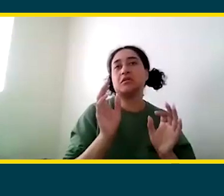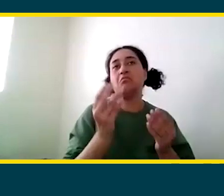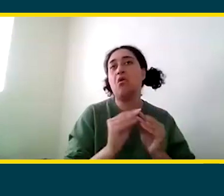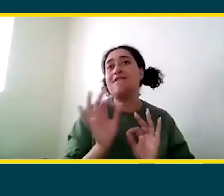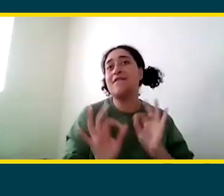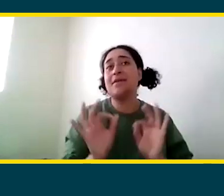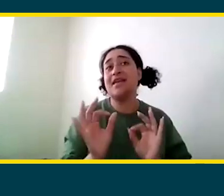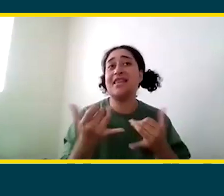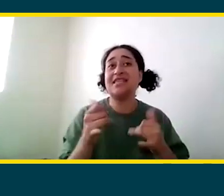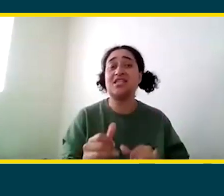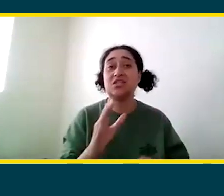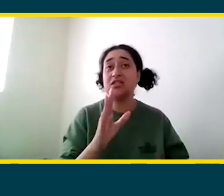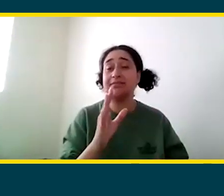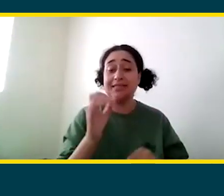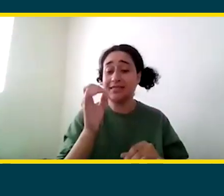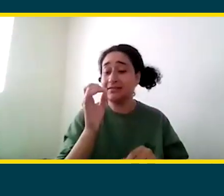as a binary